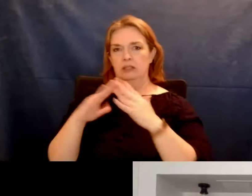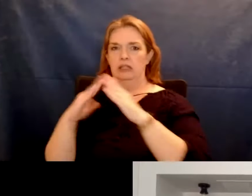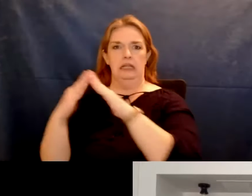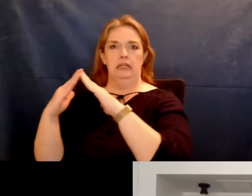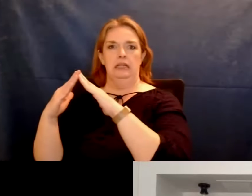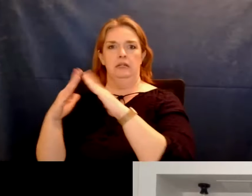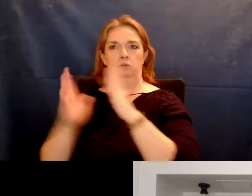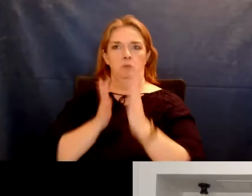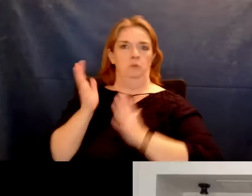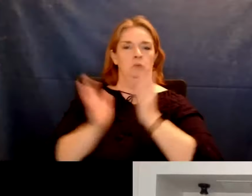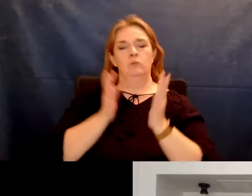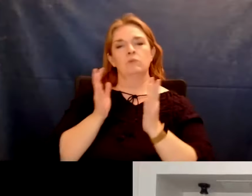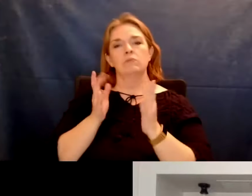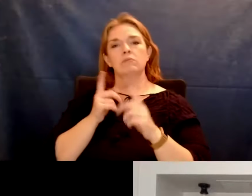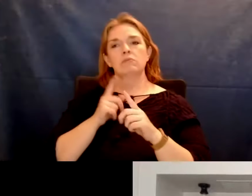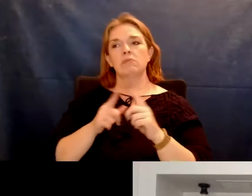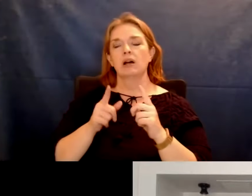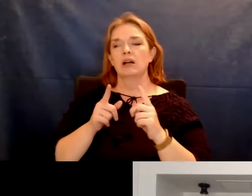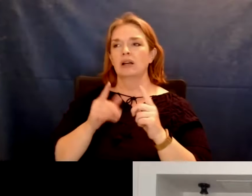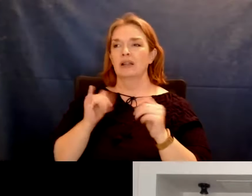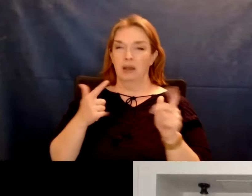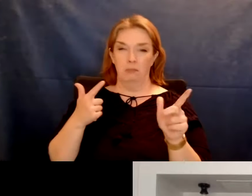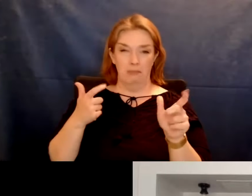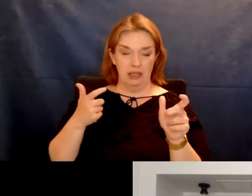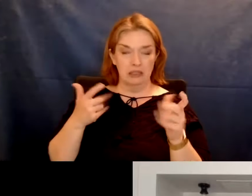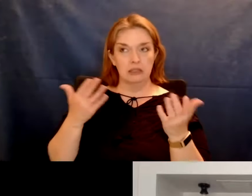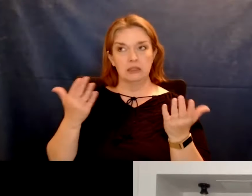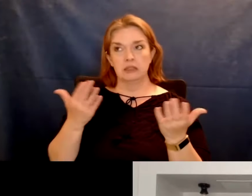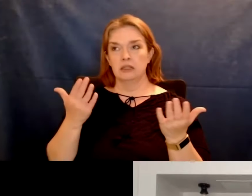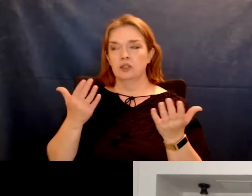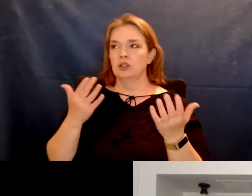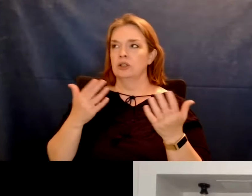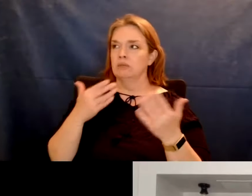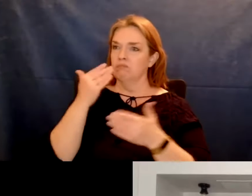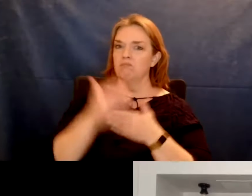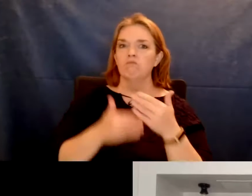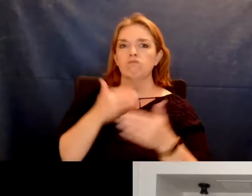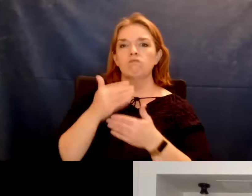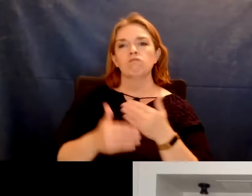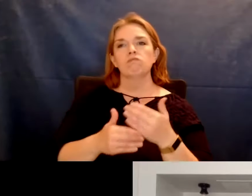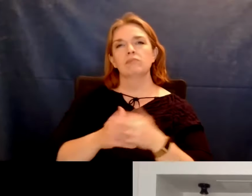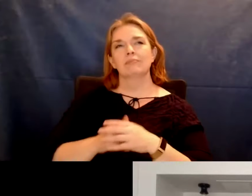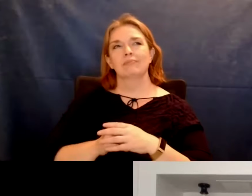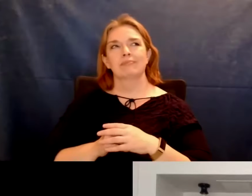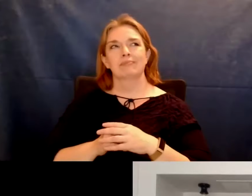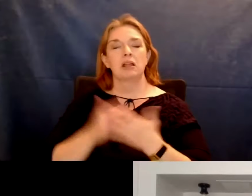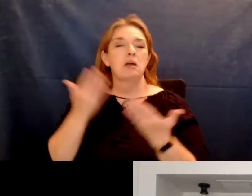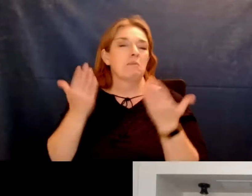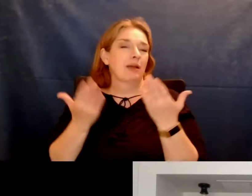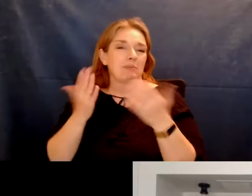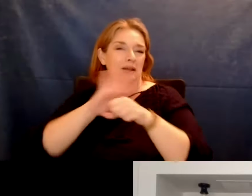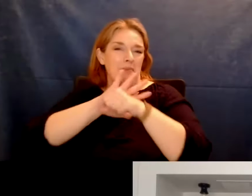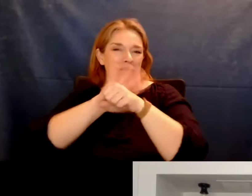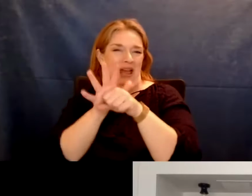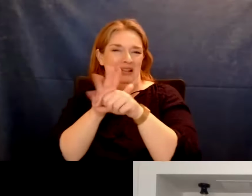But the pace of things here have really been, and I don't know if the pandemic is helping this or